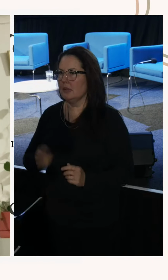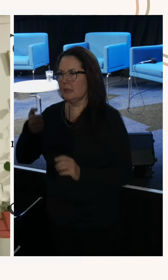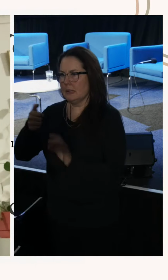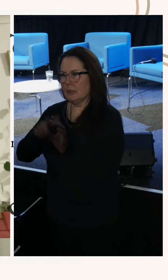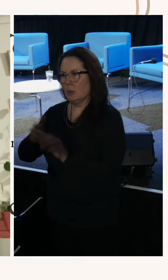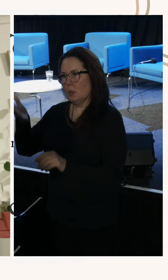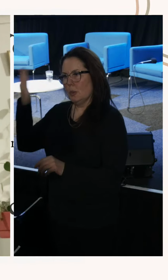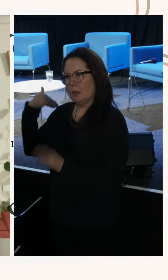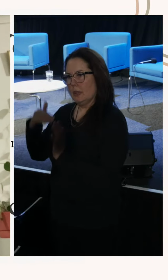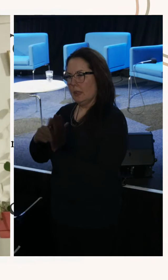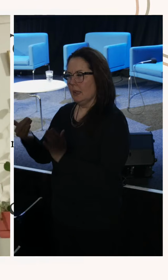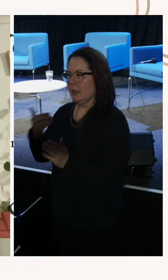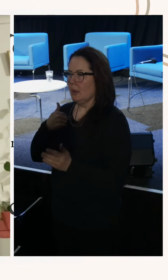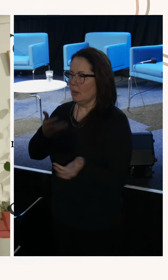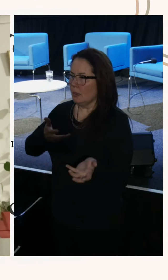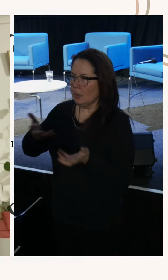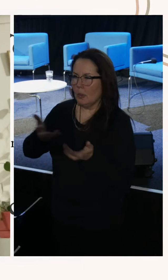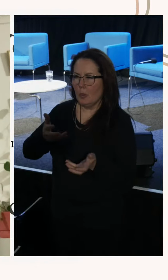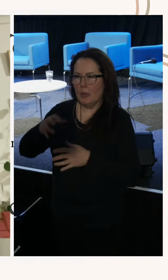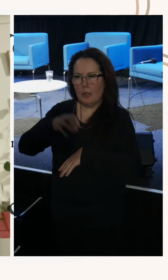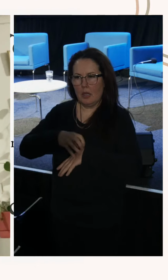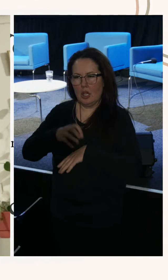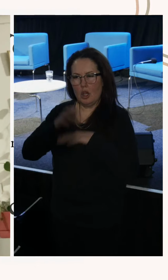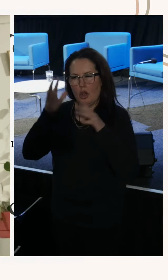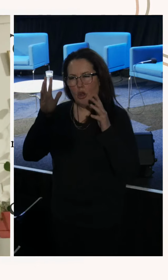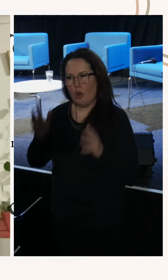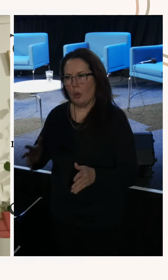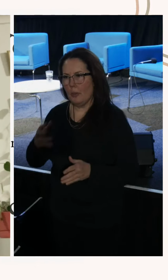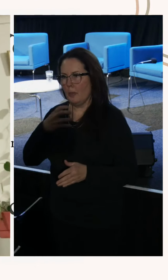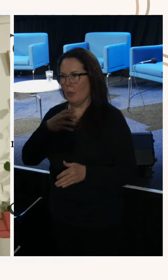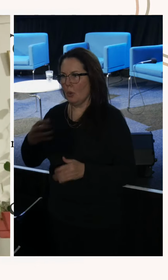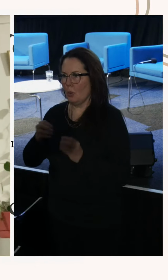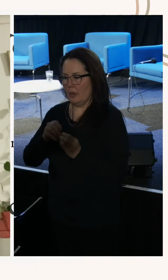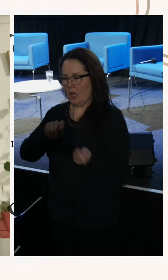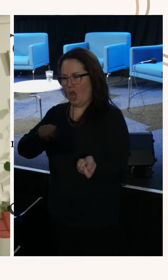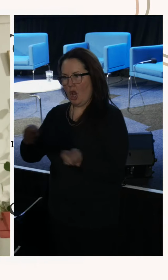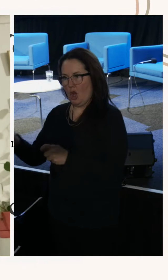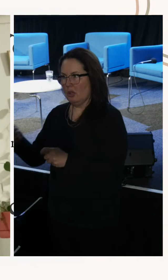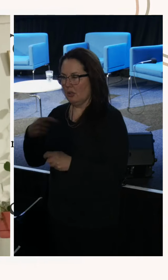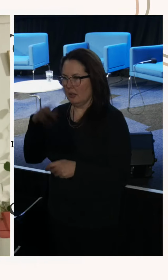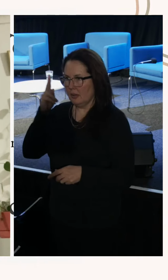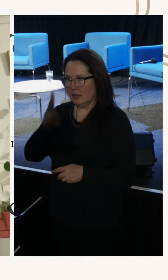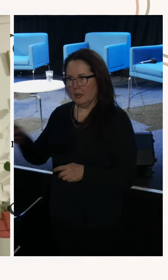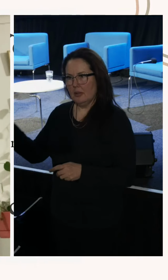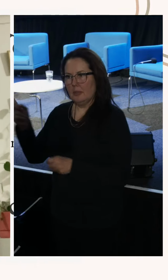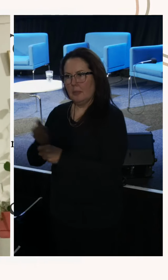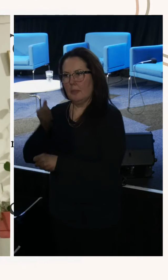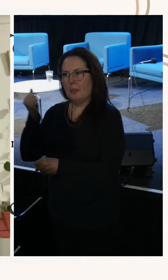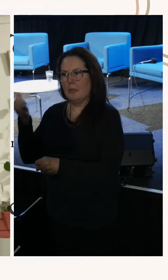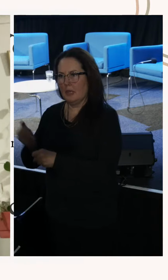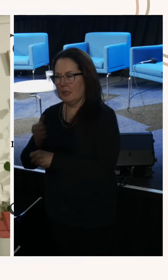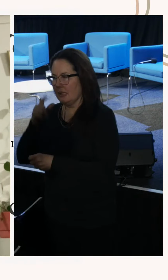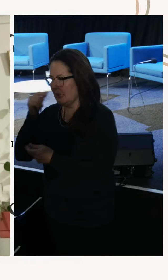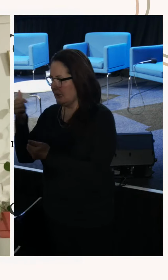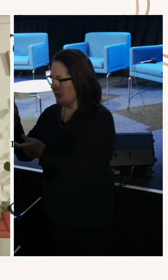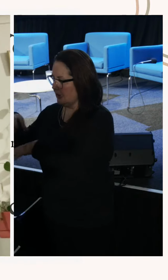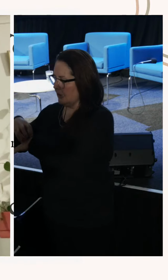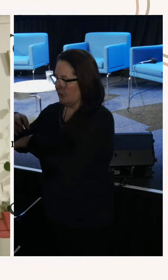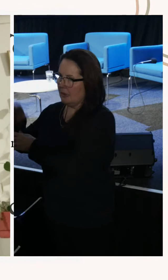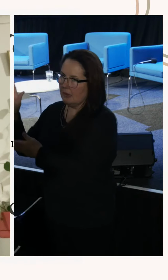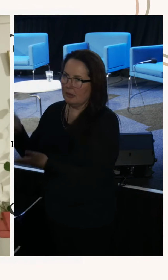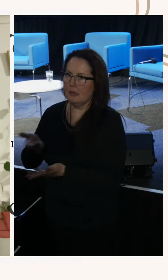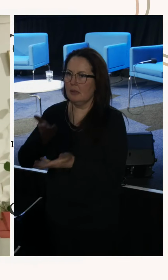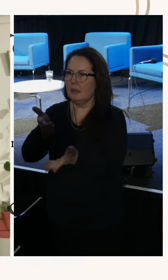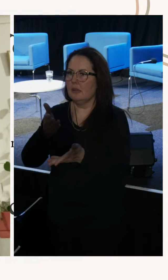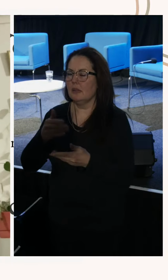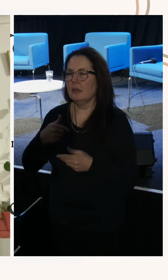baking a lot more, and with lockdowns that increased. Cakes could be easily transported and shared. Every Shabbos dinner, I